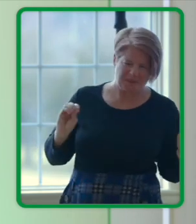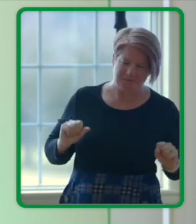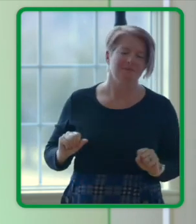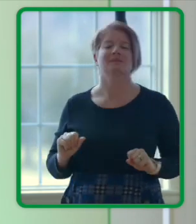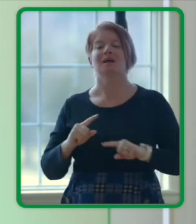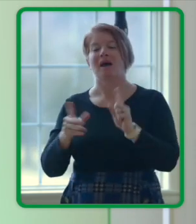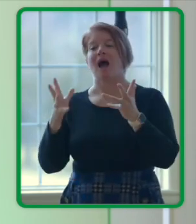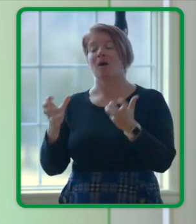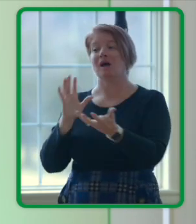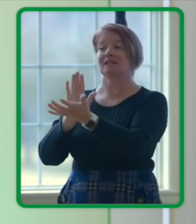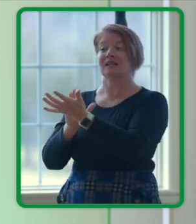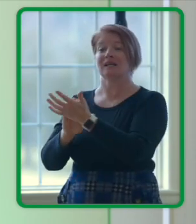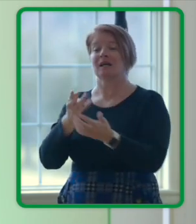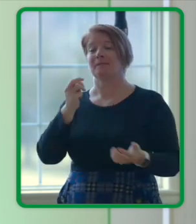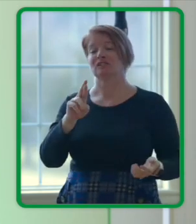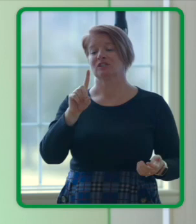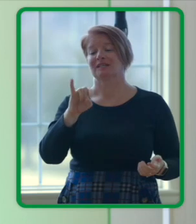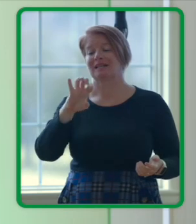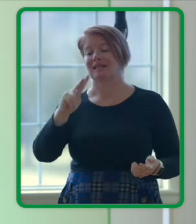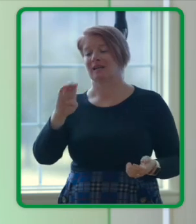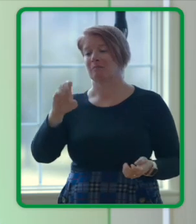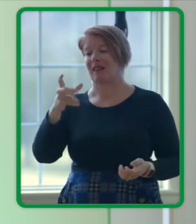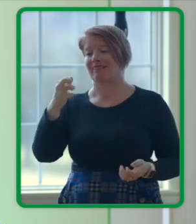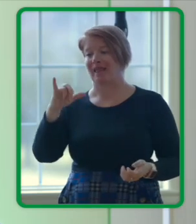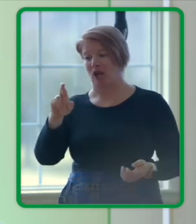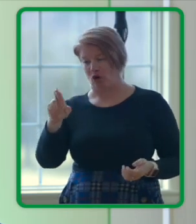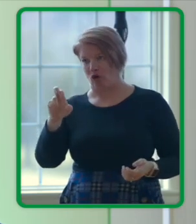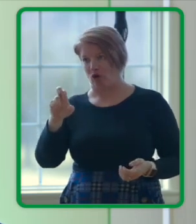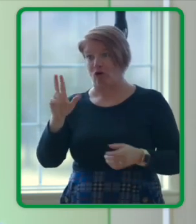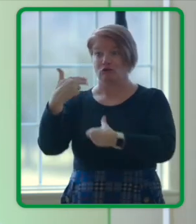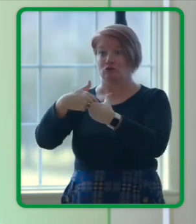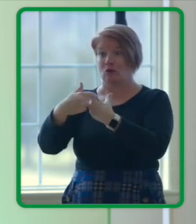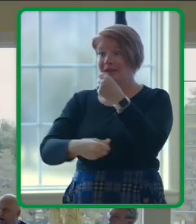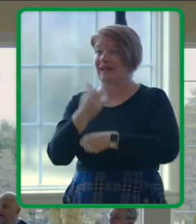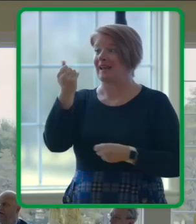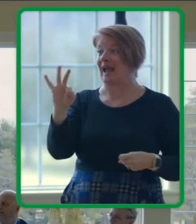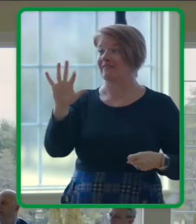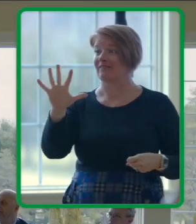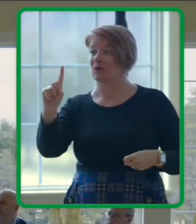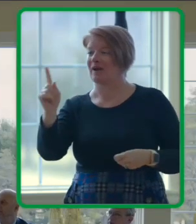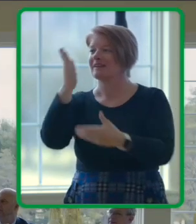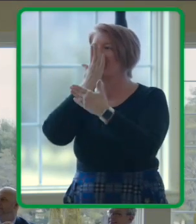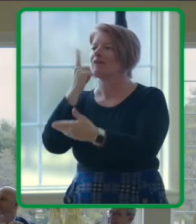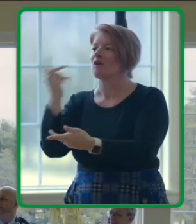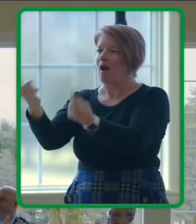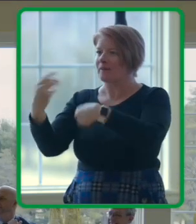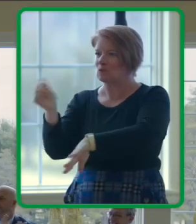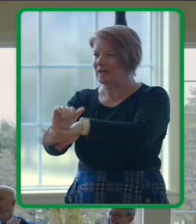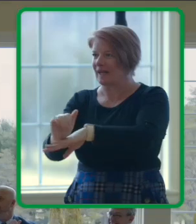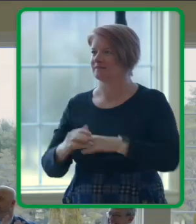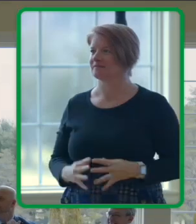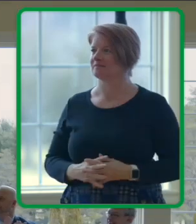want to give a shout out to Mr. Dick Belair, who joined the credit union in 1951. Thank you for joining us here tonight,